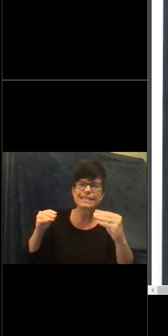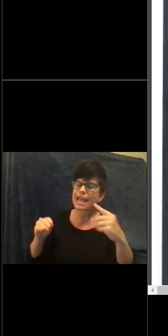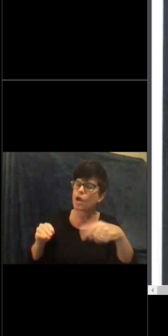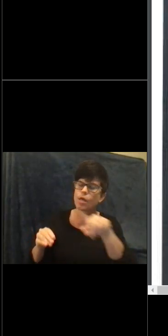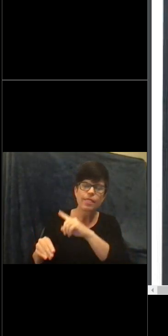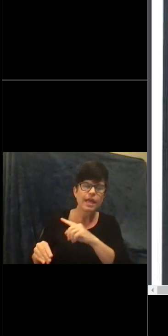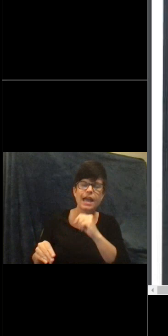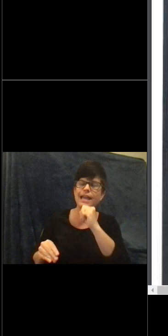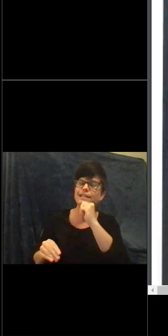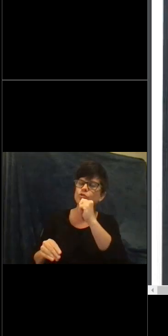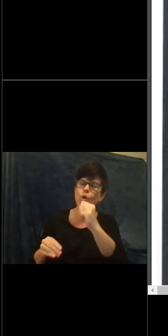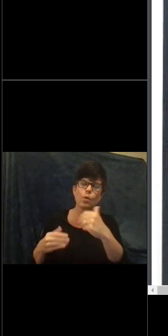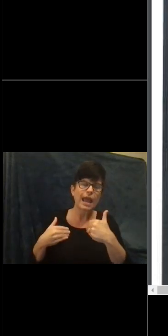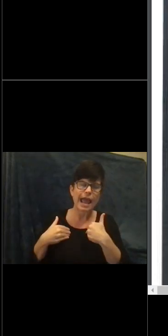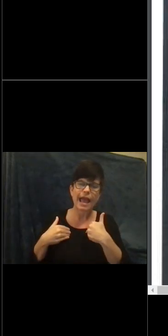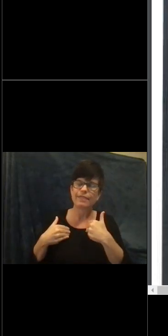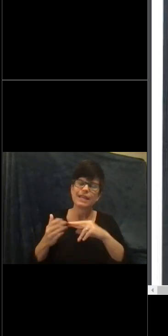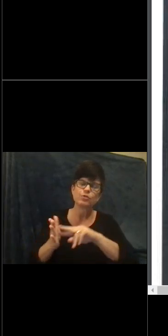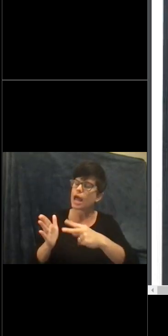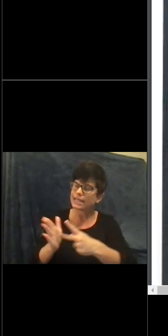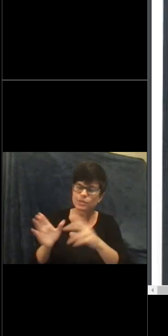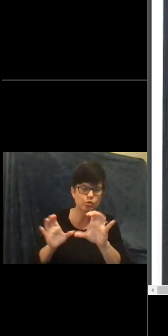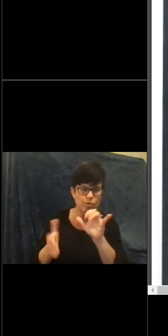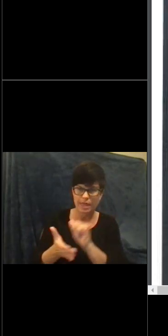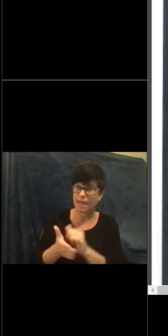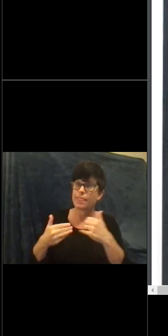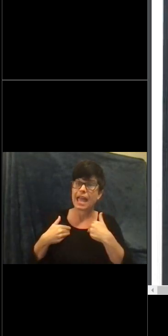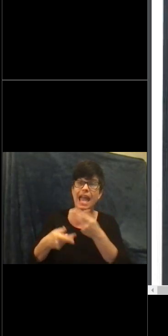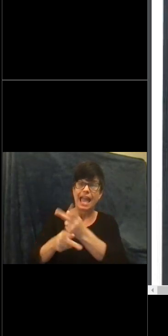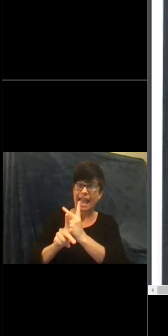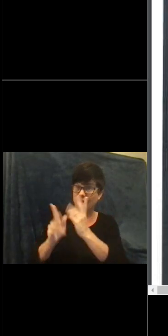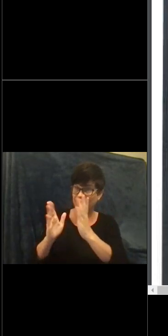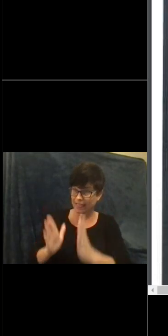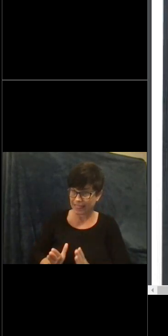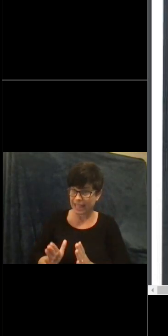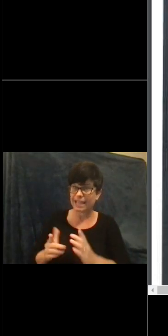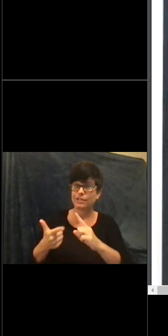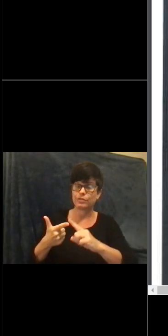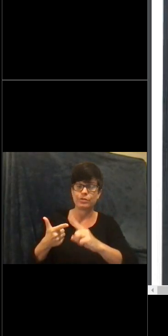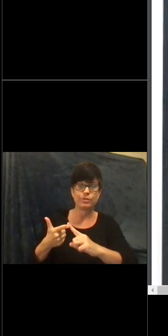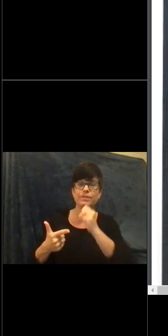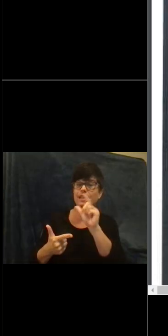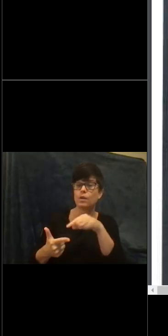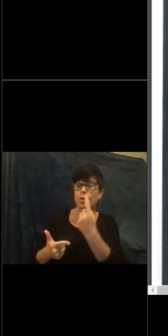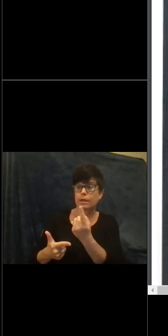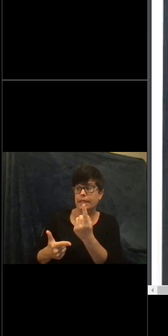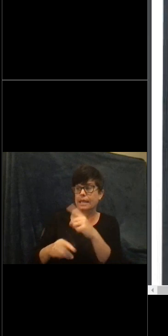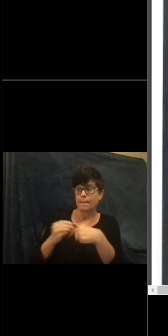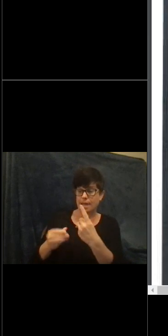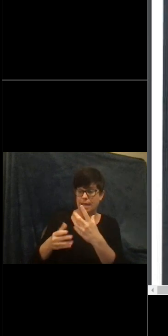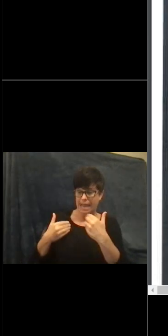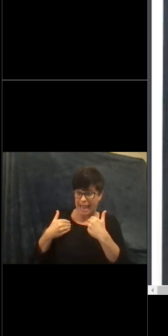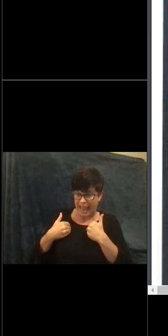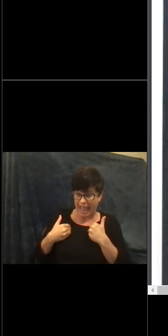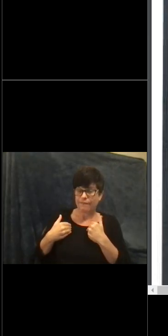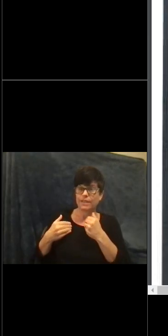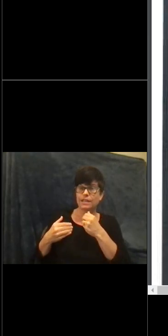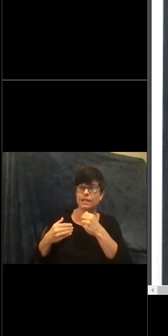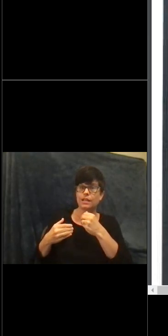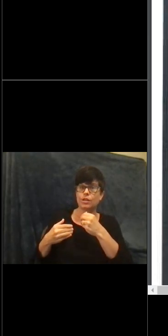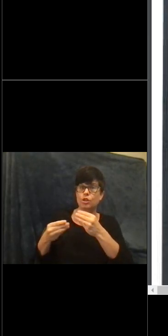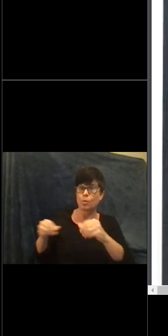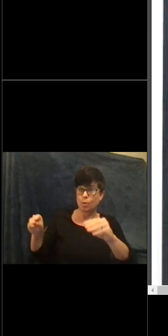They have a lender. They've gone way beyond just entitling the property. They have their team